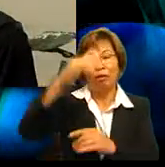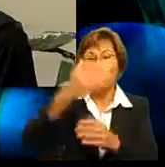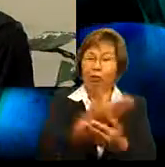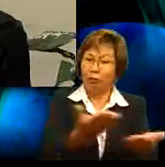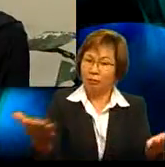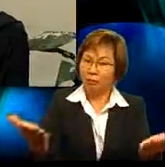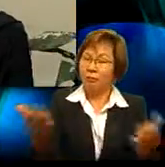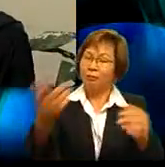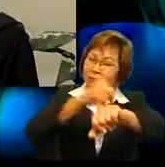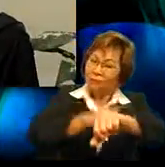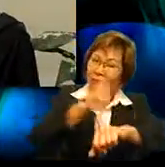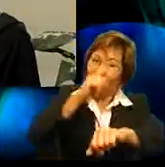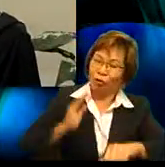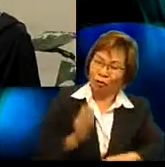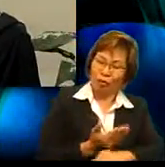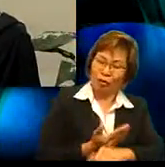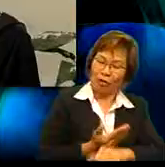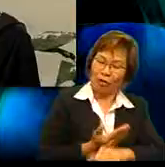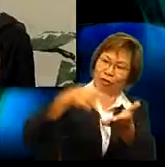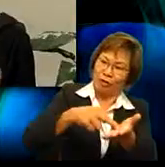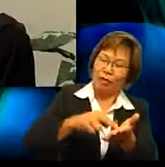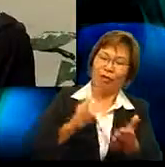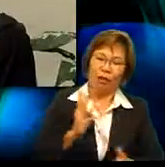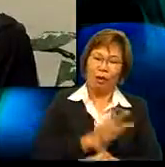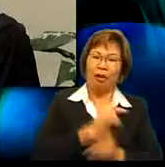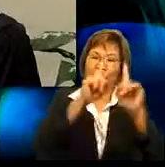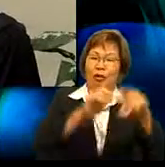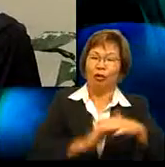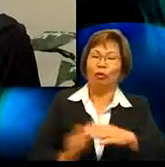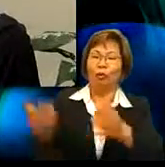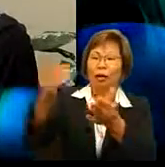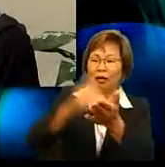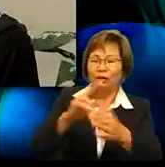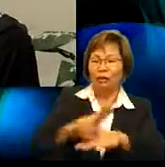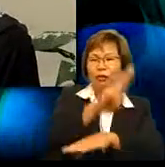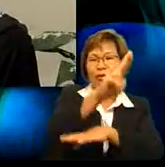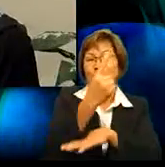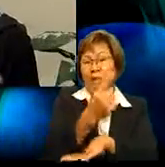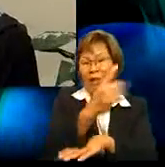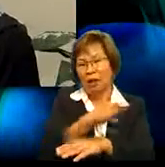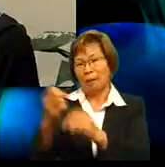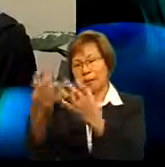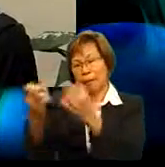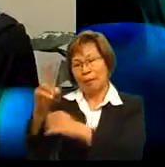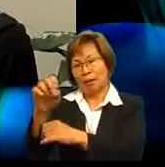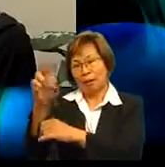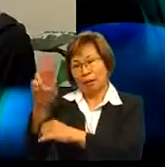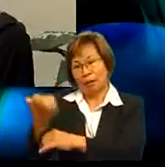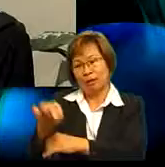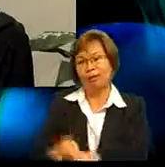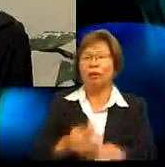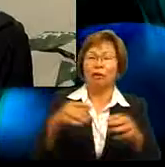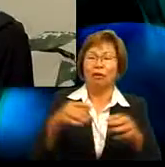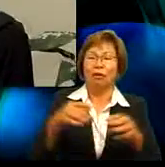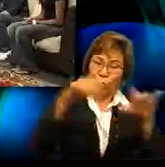everyone. It's time for our revision. We are going to go over the use of singular and plural nouns. And